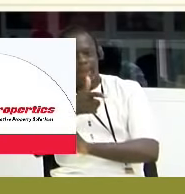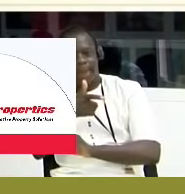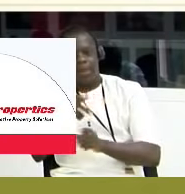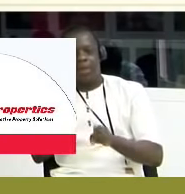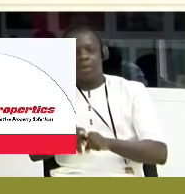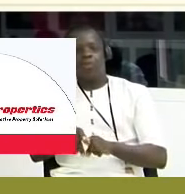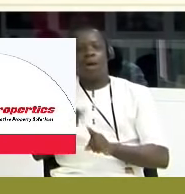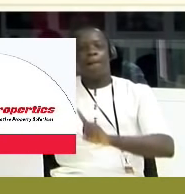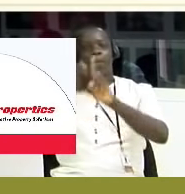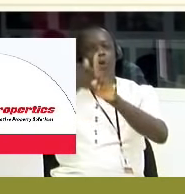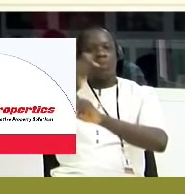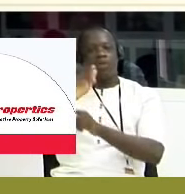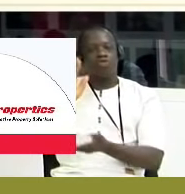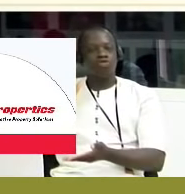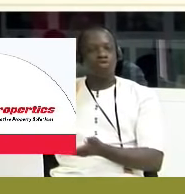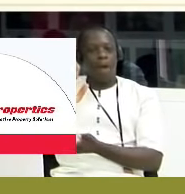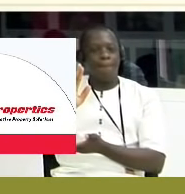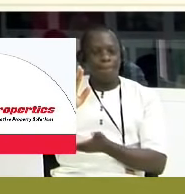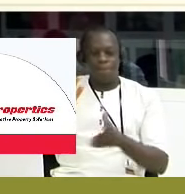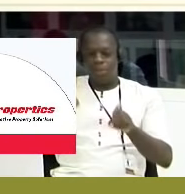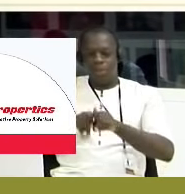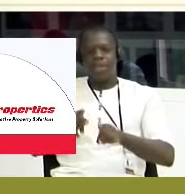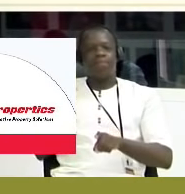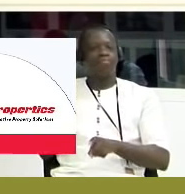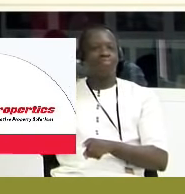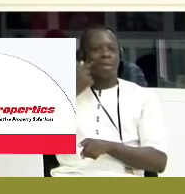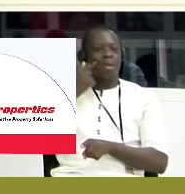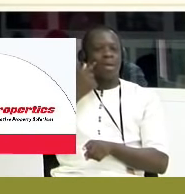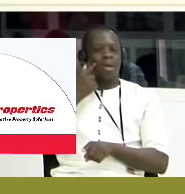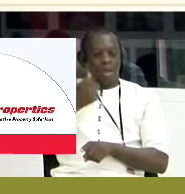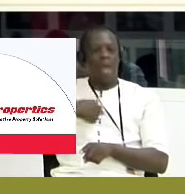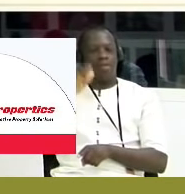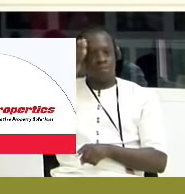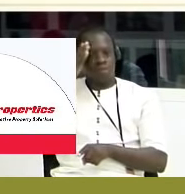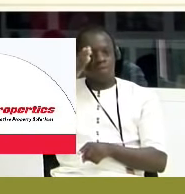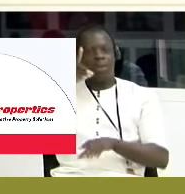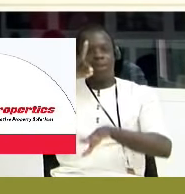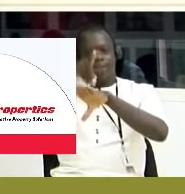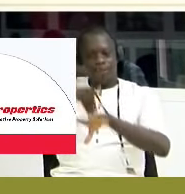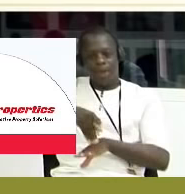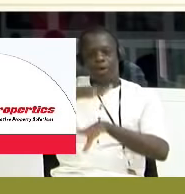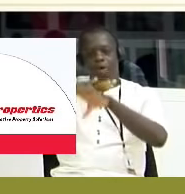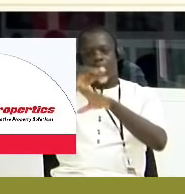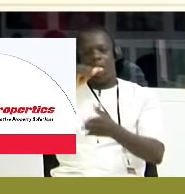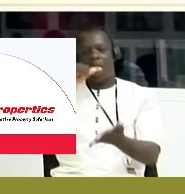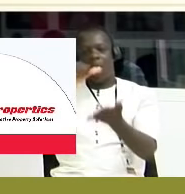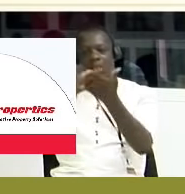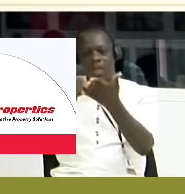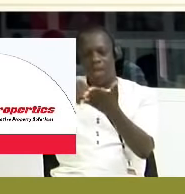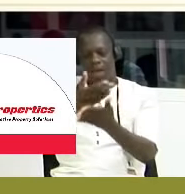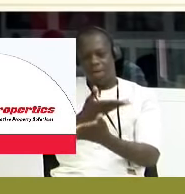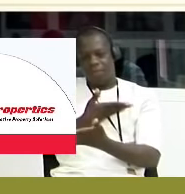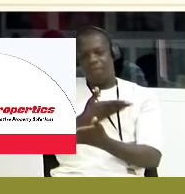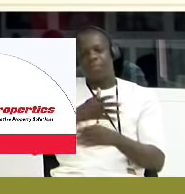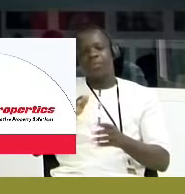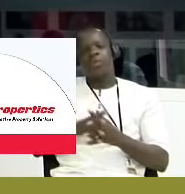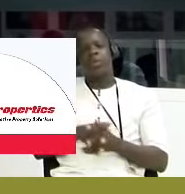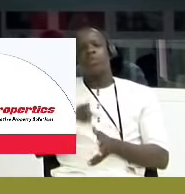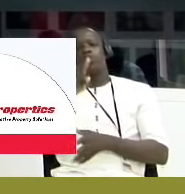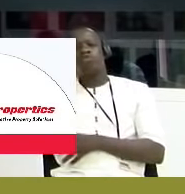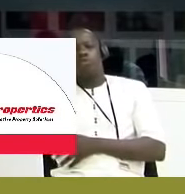very day. I'm sure they stopped it that very day based on the letter they had. But which you only received a